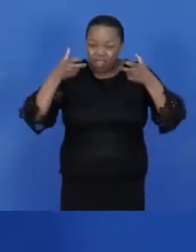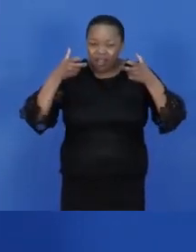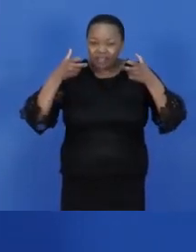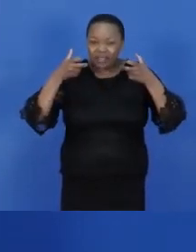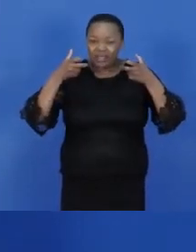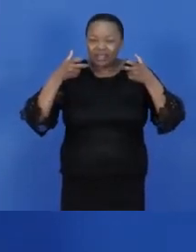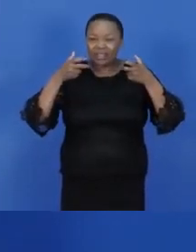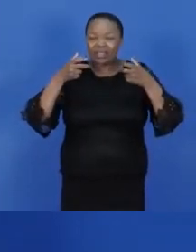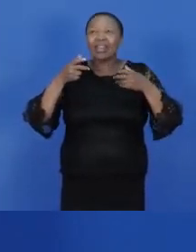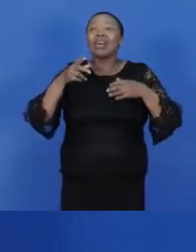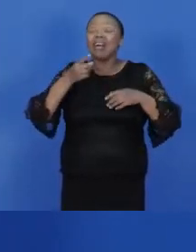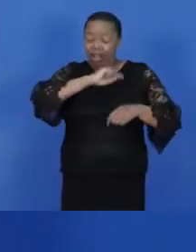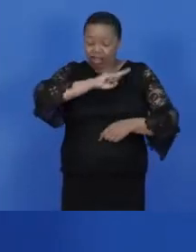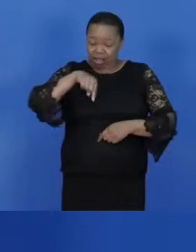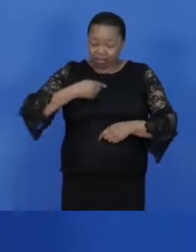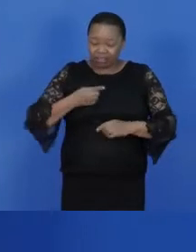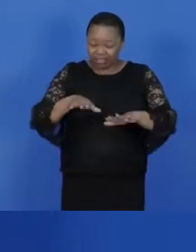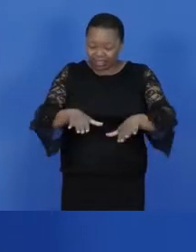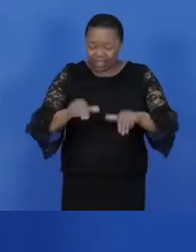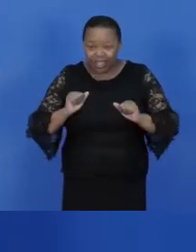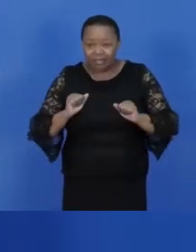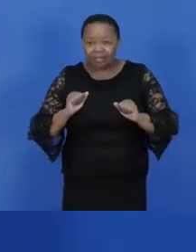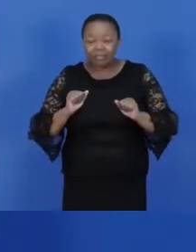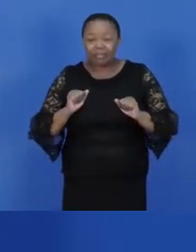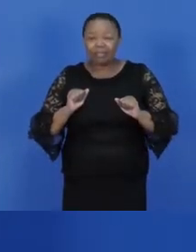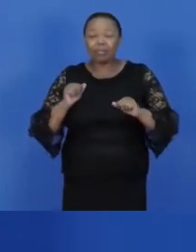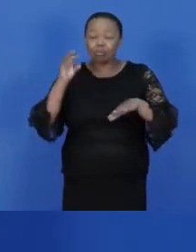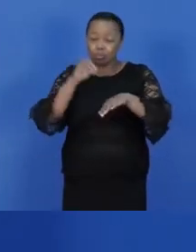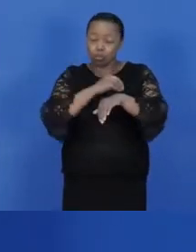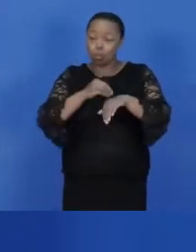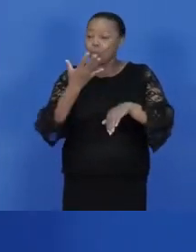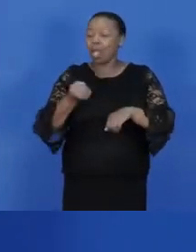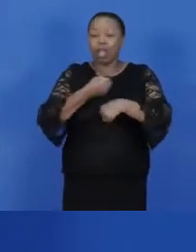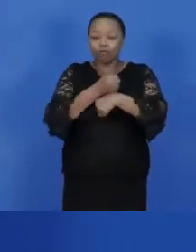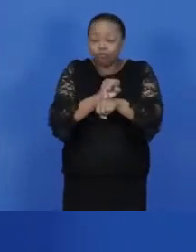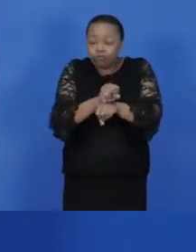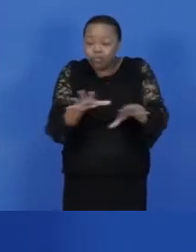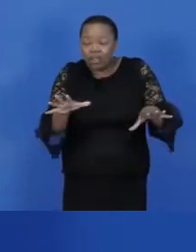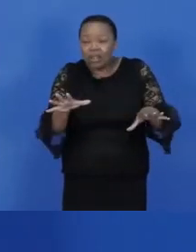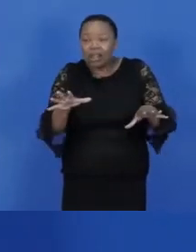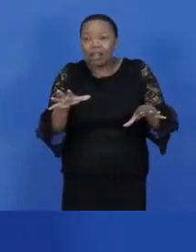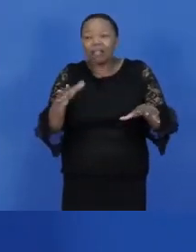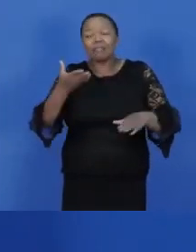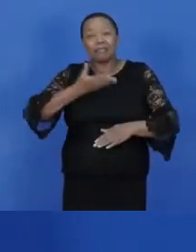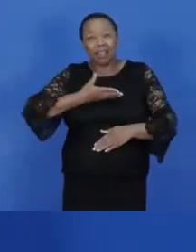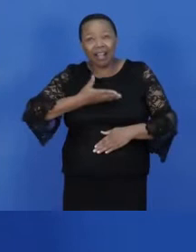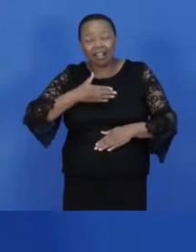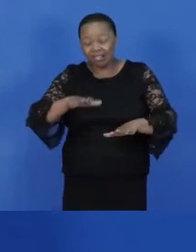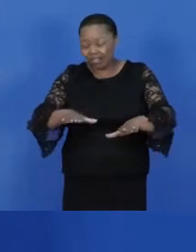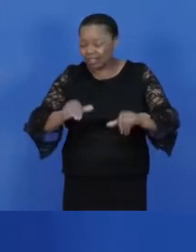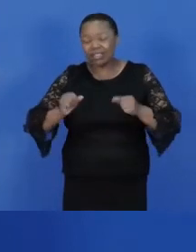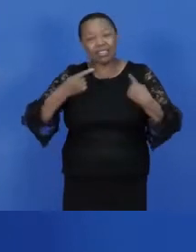us, almighty God, and you're going to save us. You're going to deliver us from this trouble. trouble. You are going to deliver us, mighty God, from